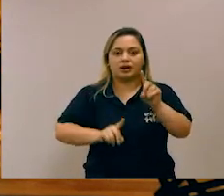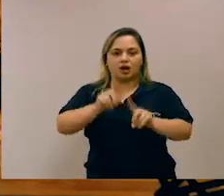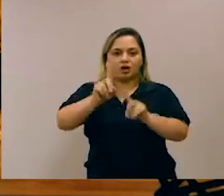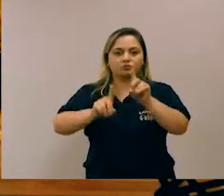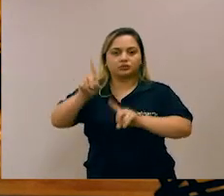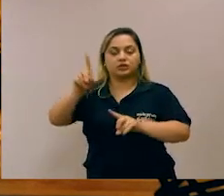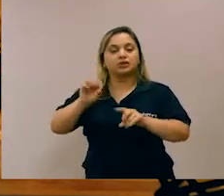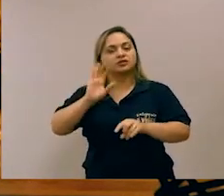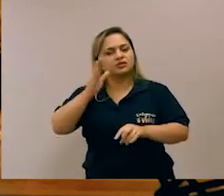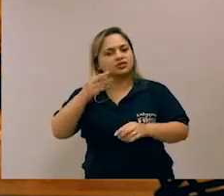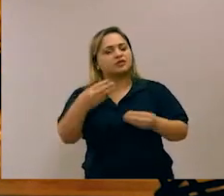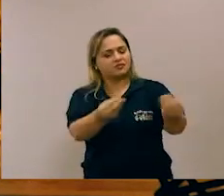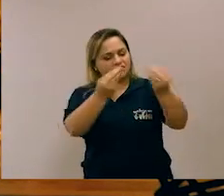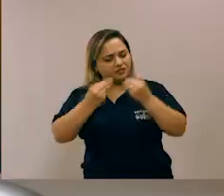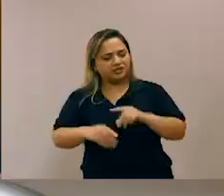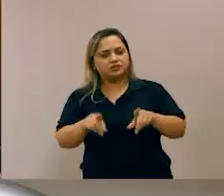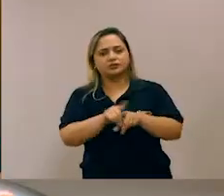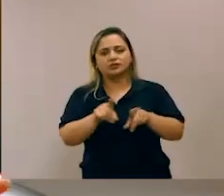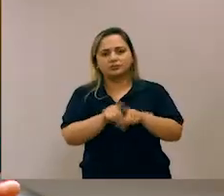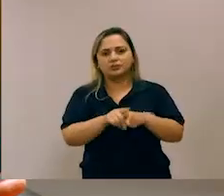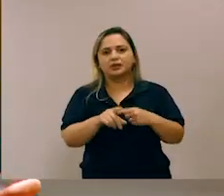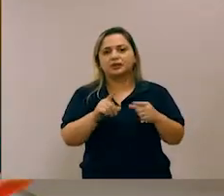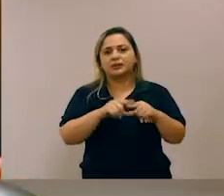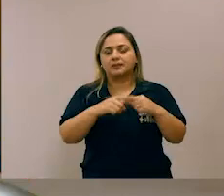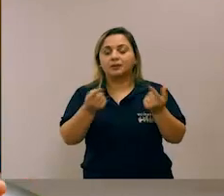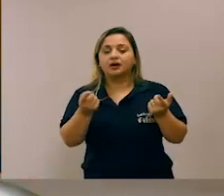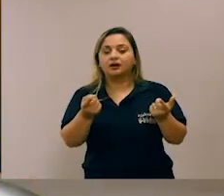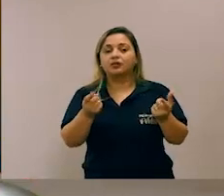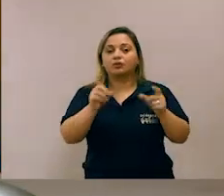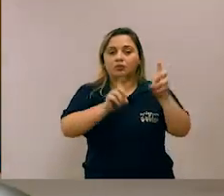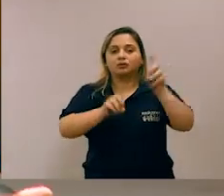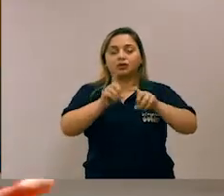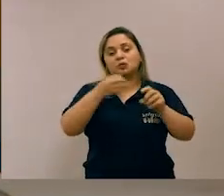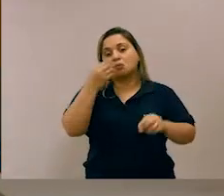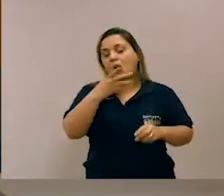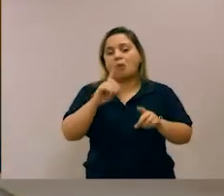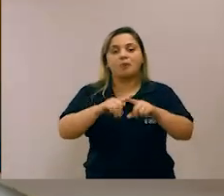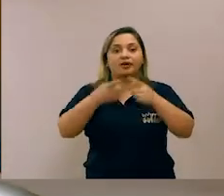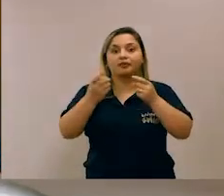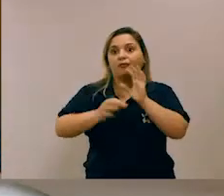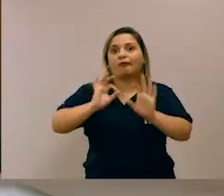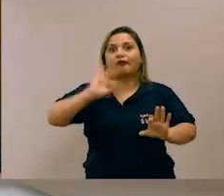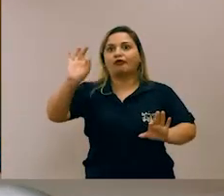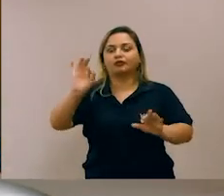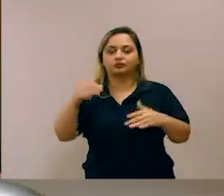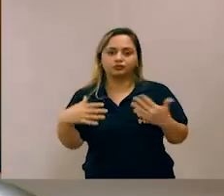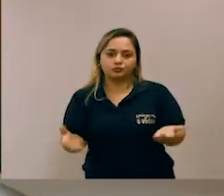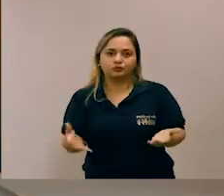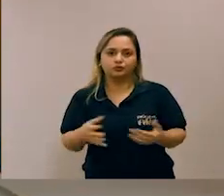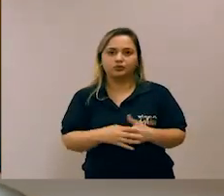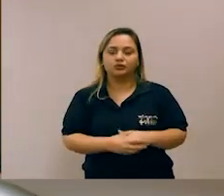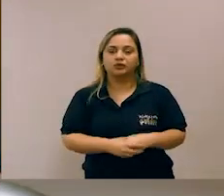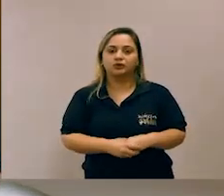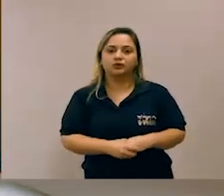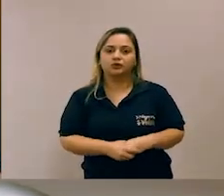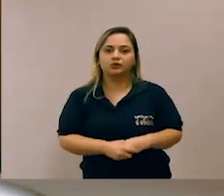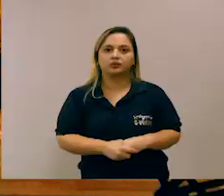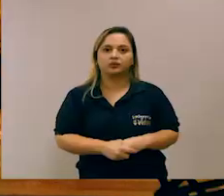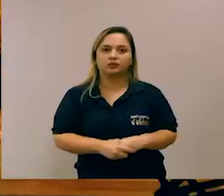and they were good computers with the availability for all the firefighters